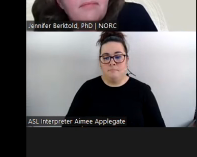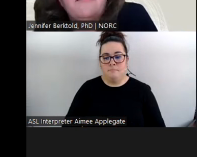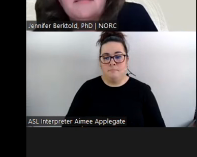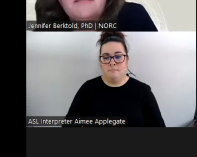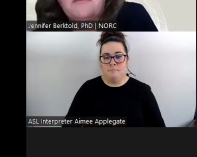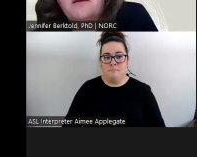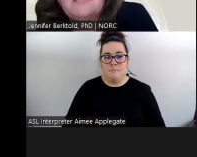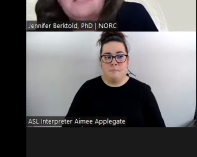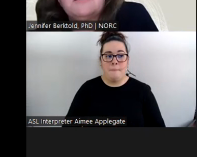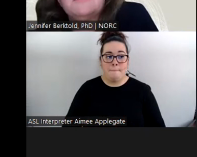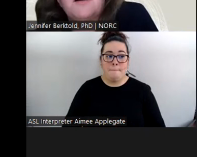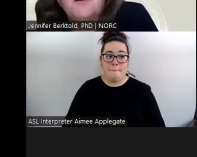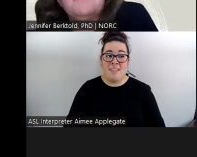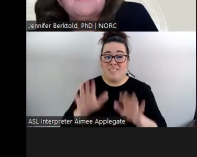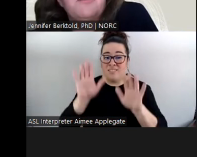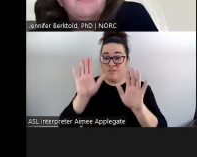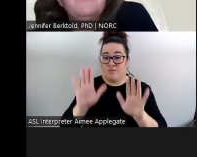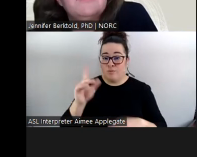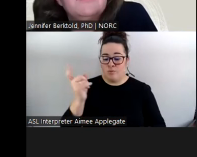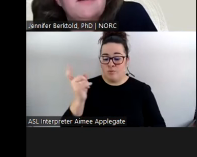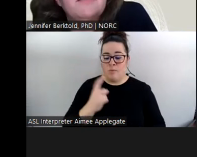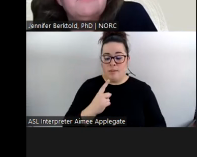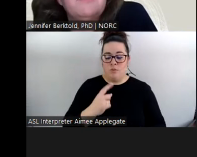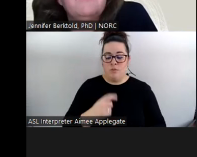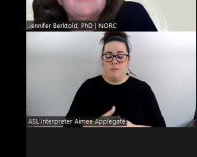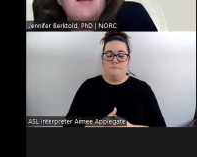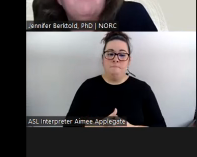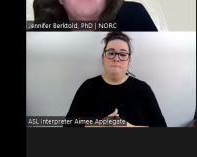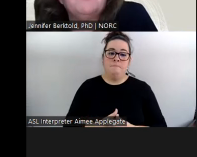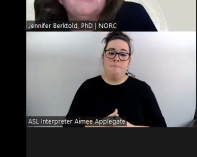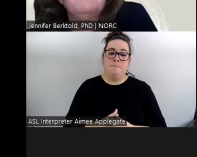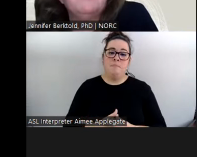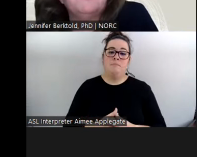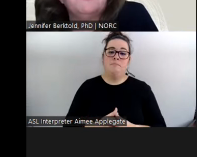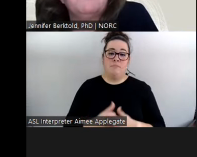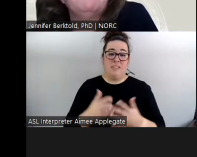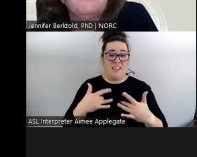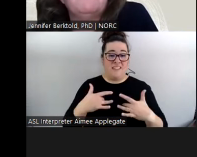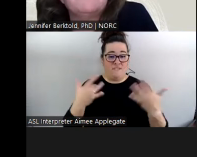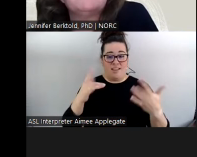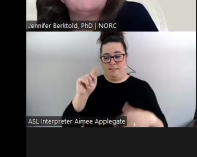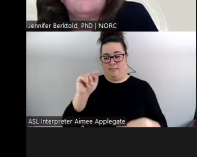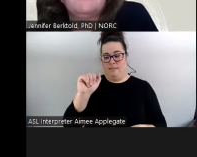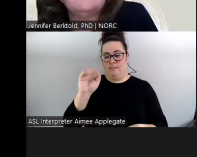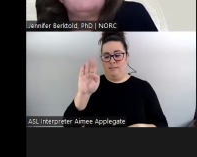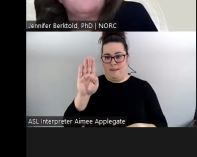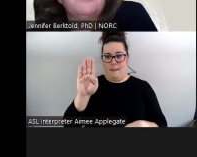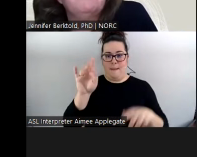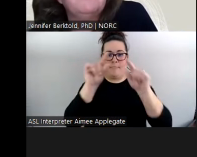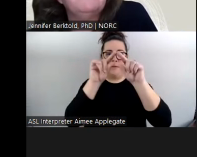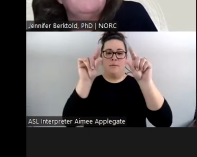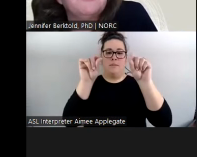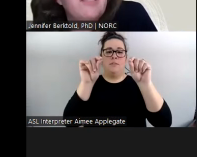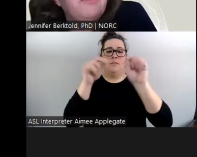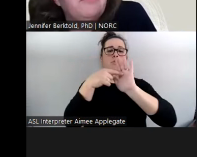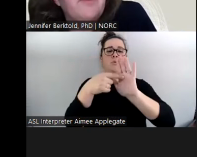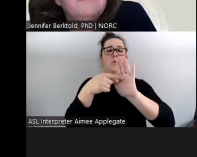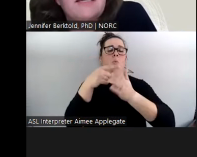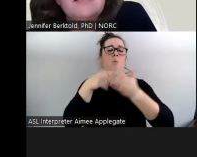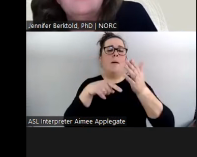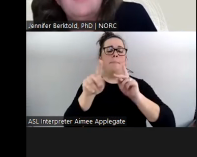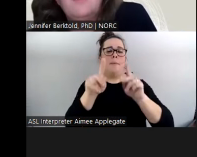Kelly, that's a great question. So are the events under the events tab populated by only what by folks submit? Wondering how to better leverage that part of